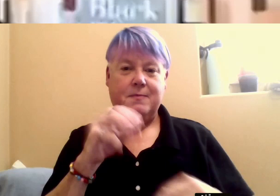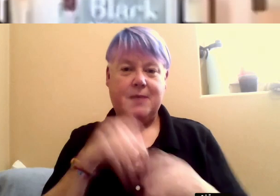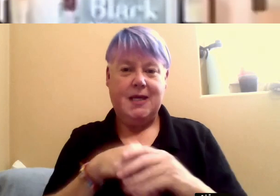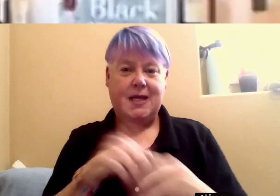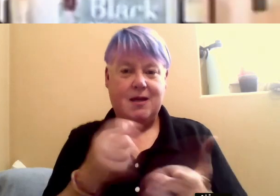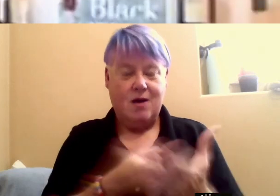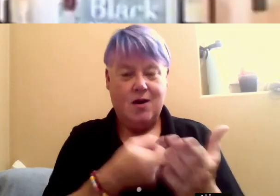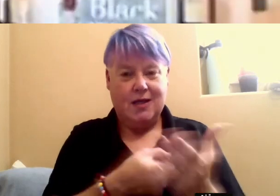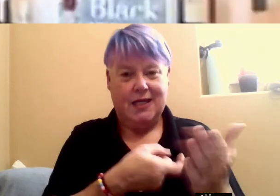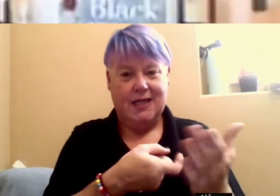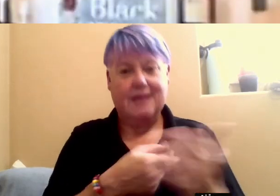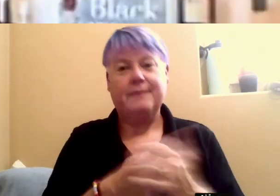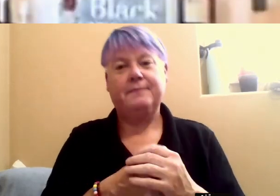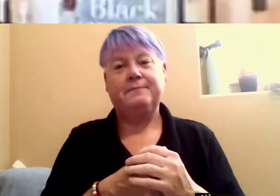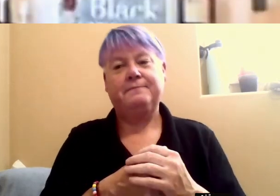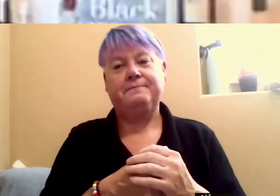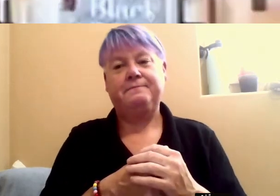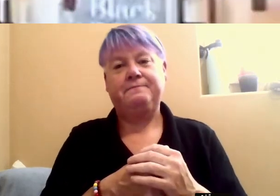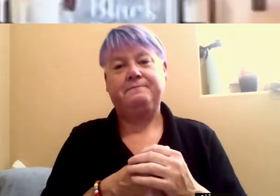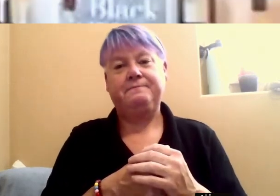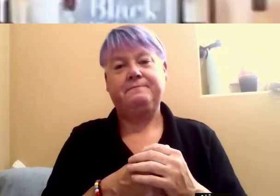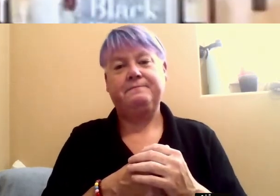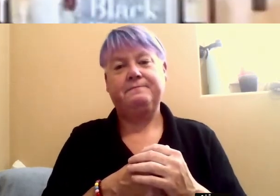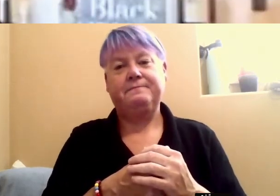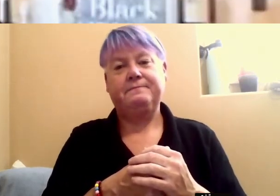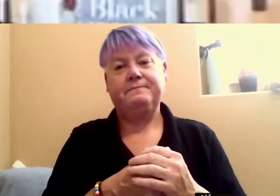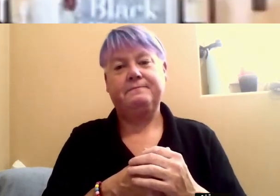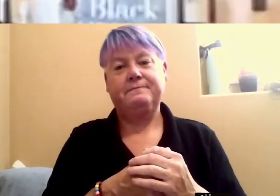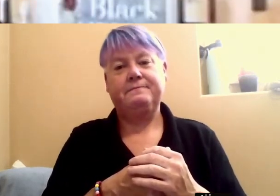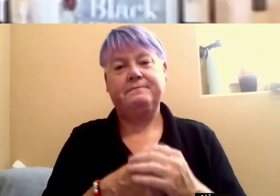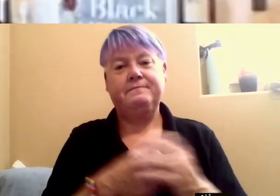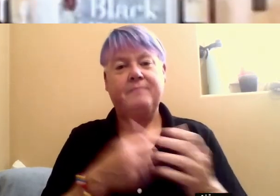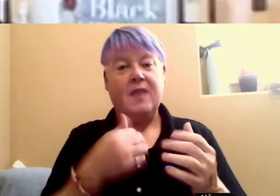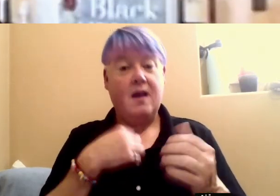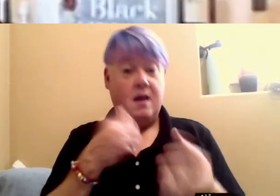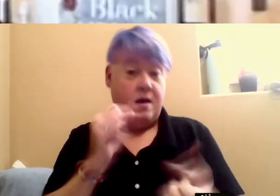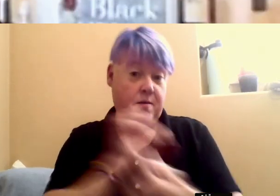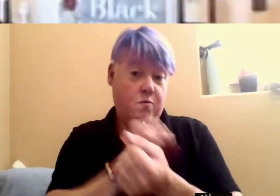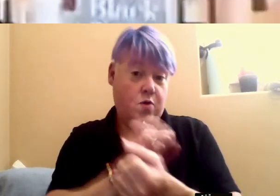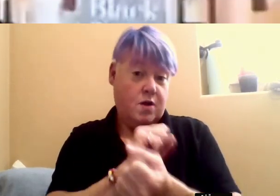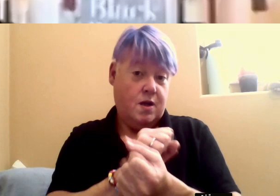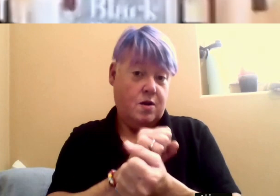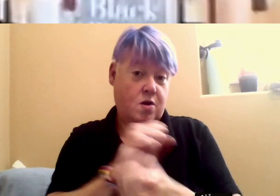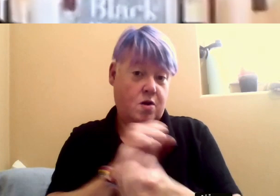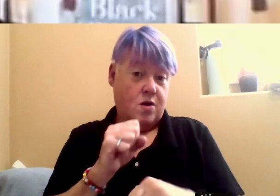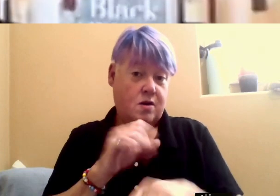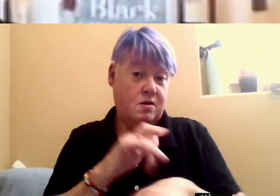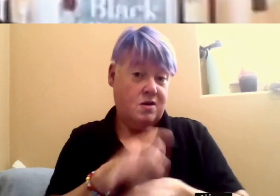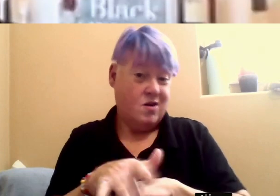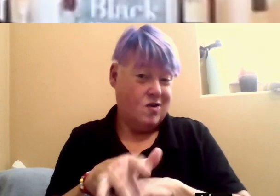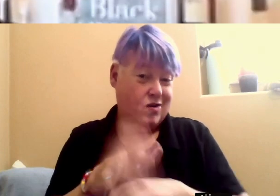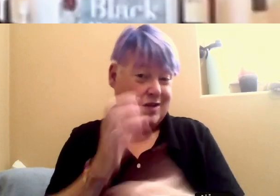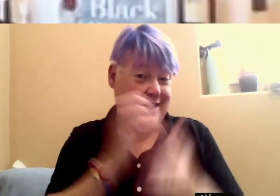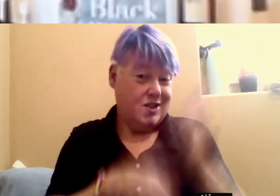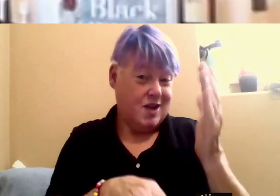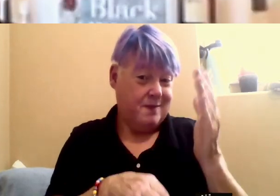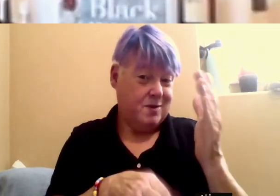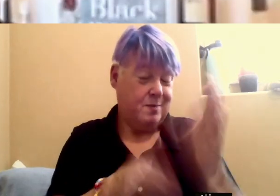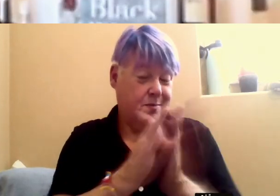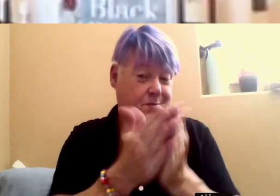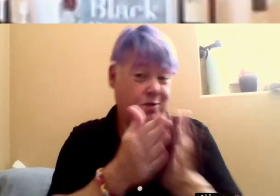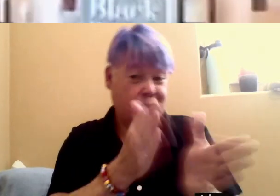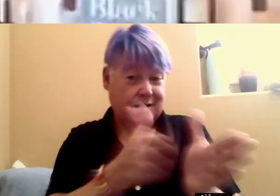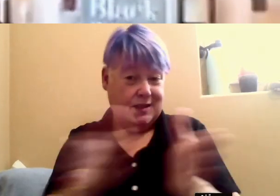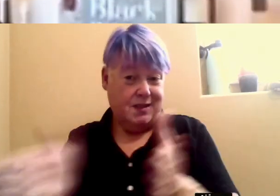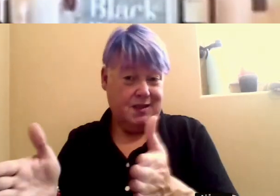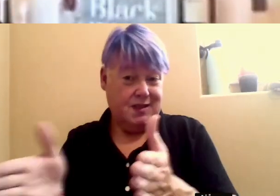book. And I'm working on like an early years chapter book series and a couple of